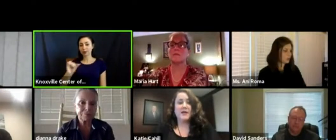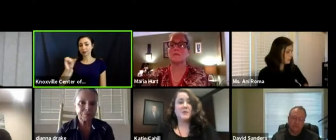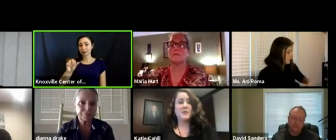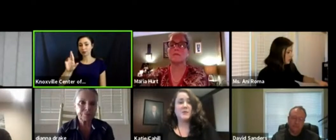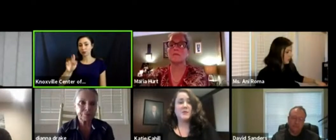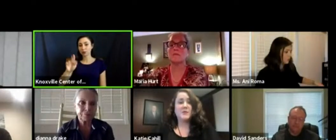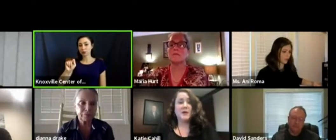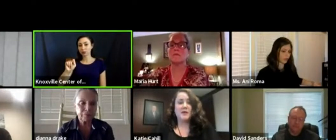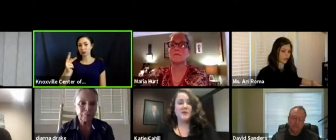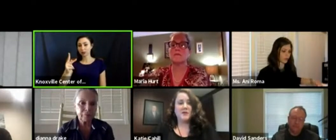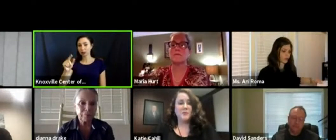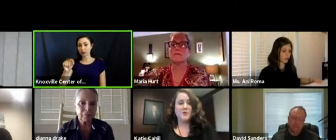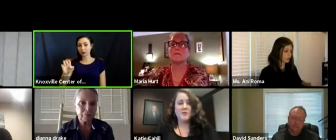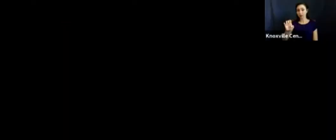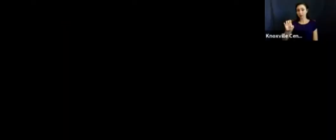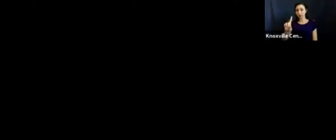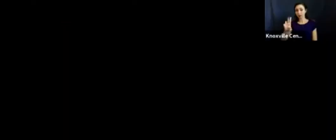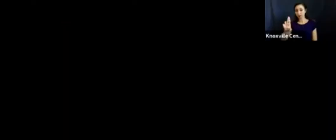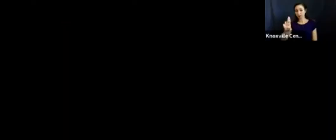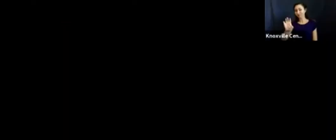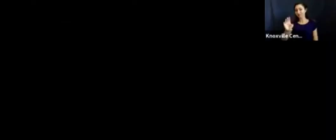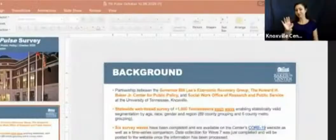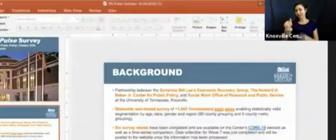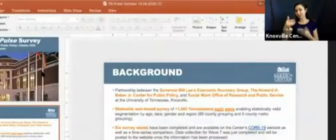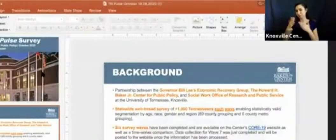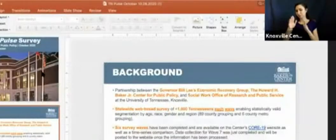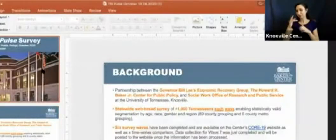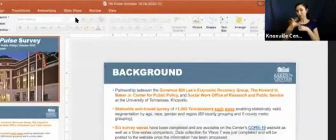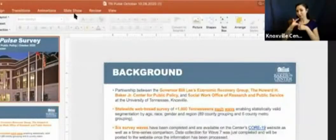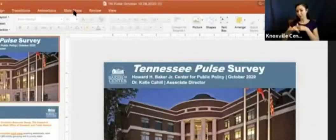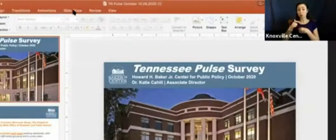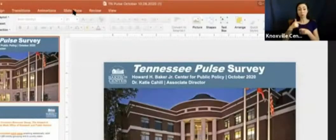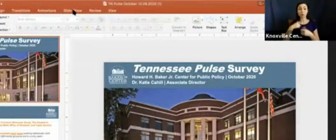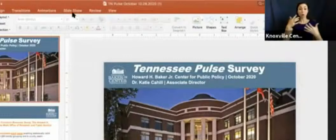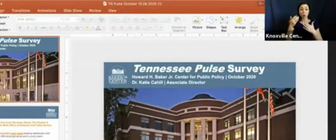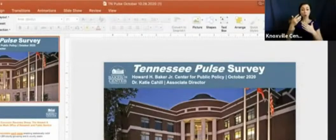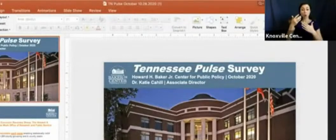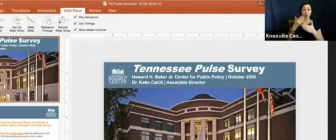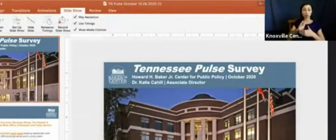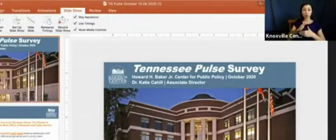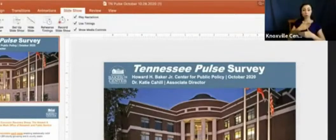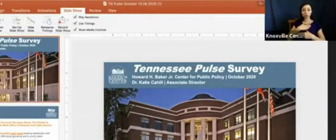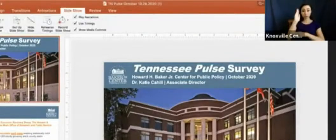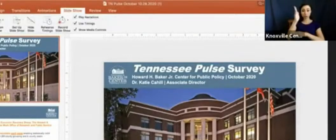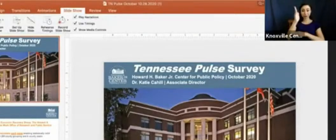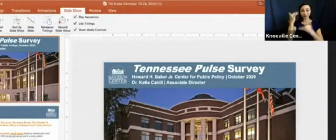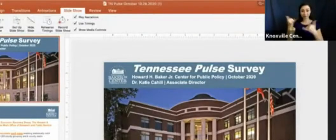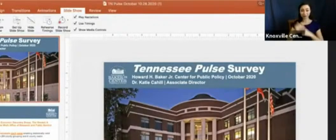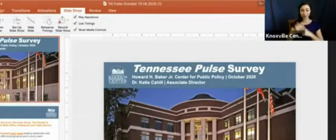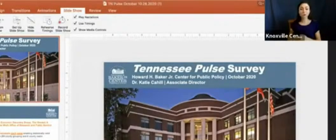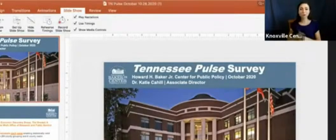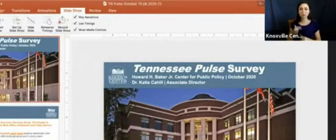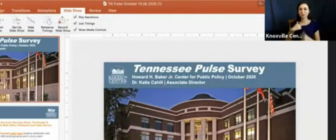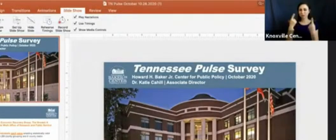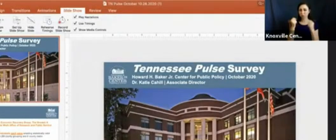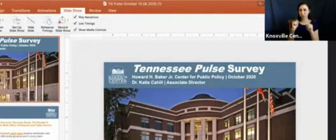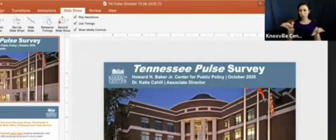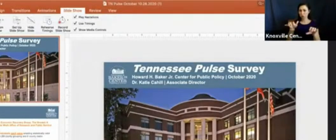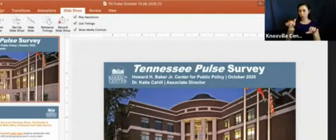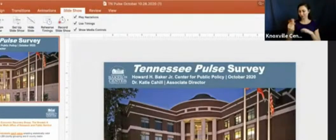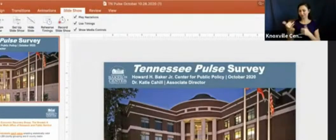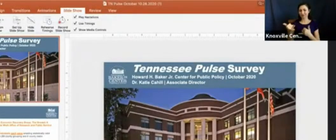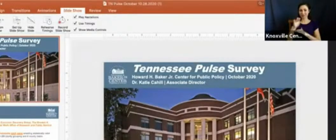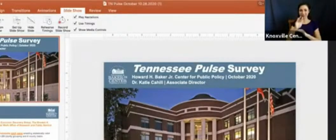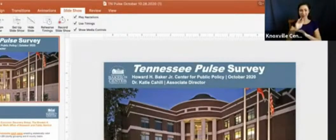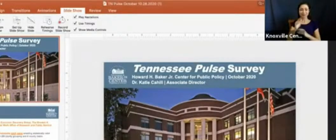core19@utk.edu, and it's publicly available. So now I'm going to share my presentation. And what I tried to do this evening was just to provide